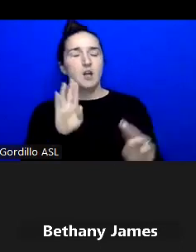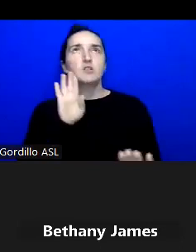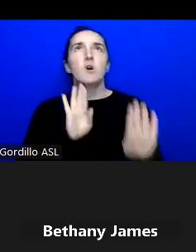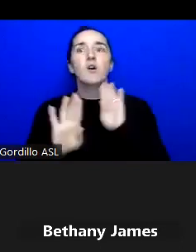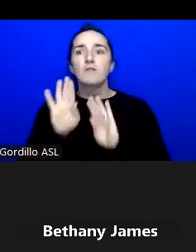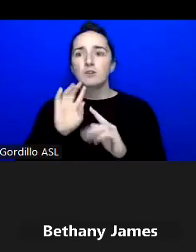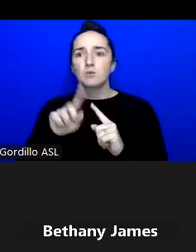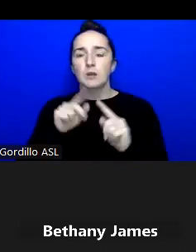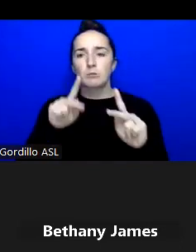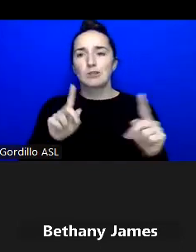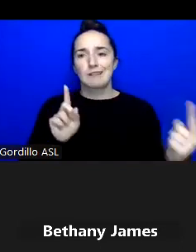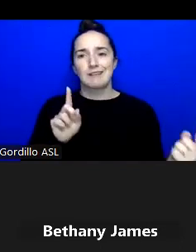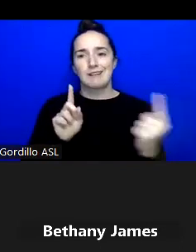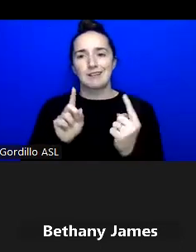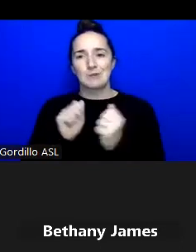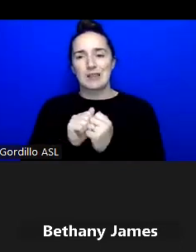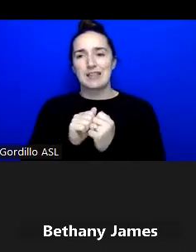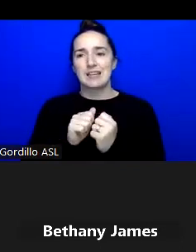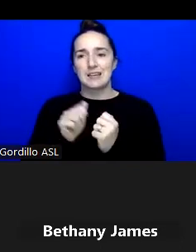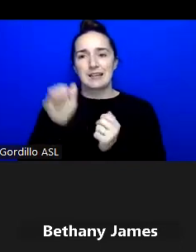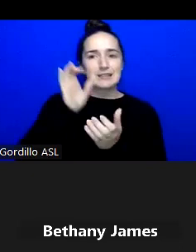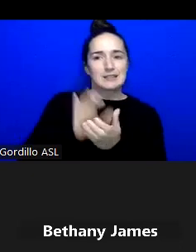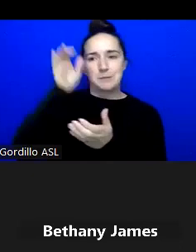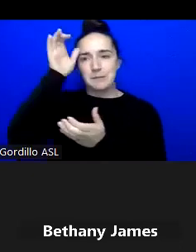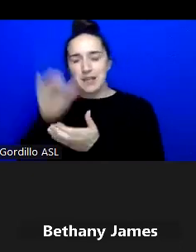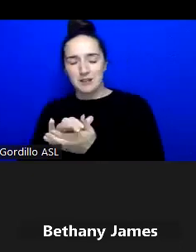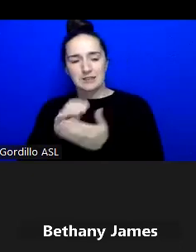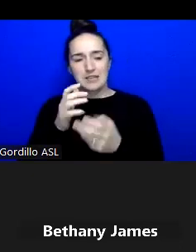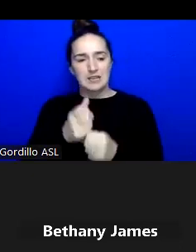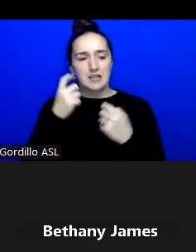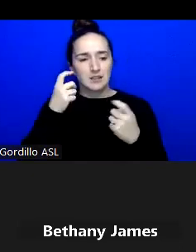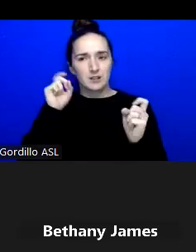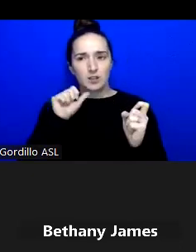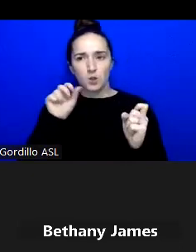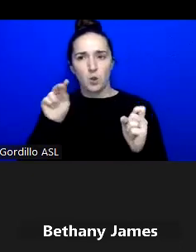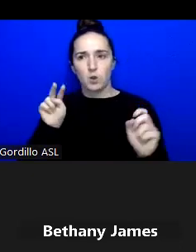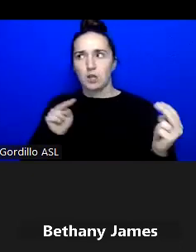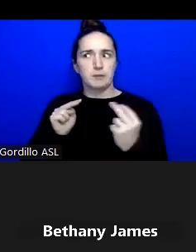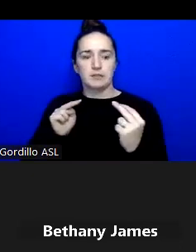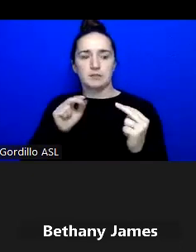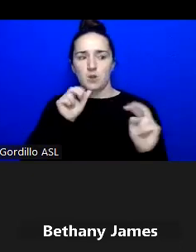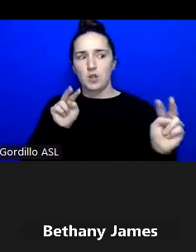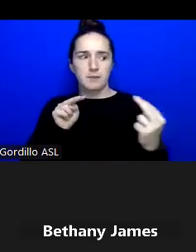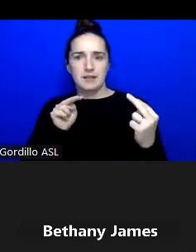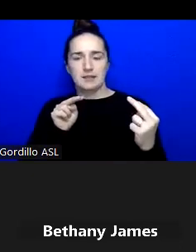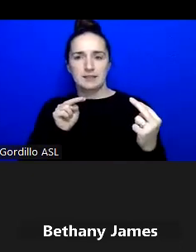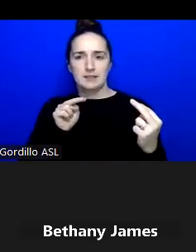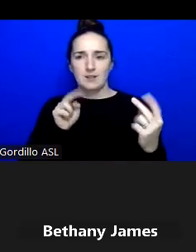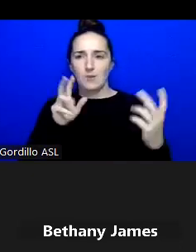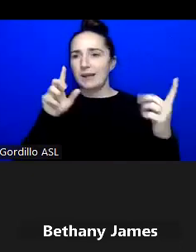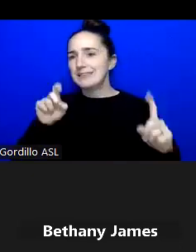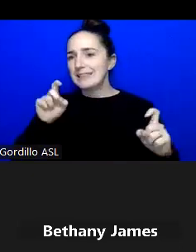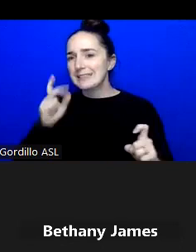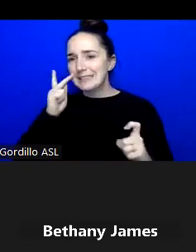somebody comes in with a spouse, and the spouse, they maybe get fit with hearing aids, and the spouse says, well, don't look at me. they want to test them and see how well things are going.